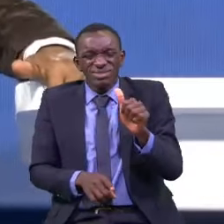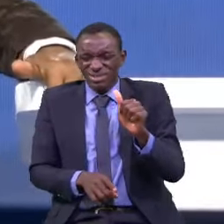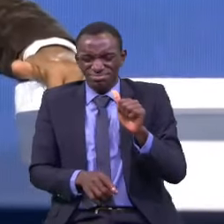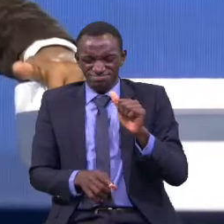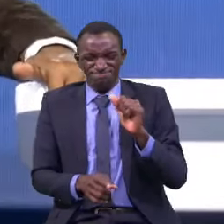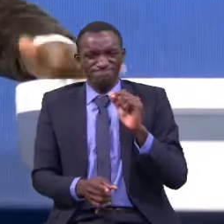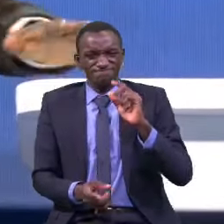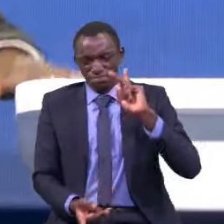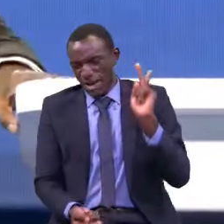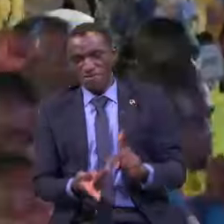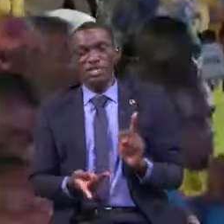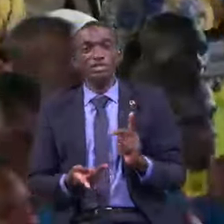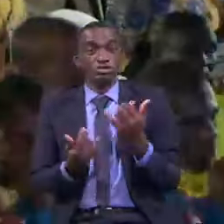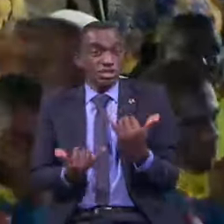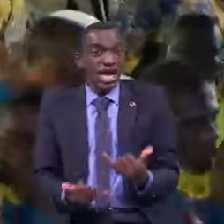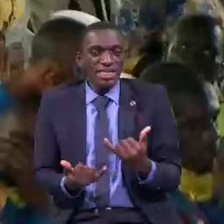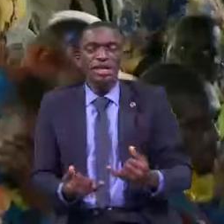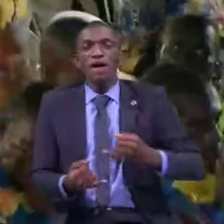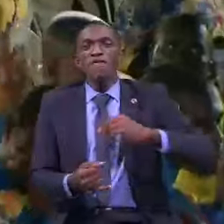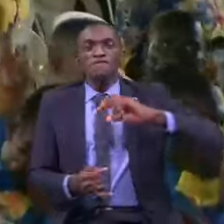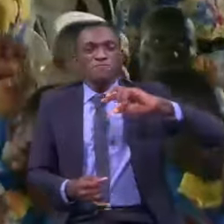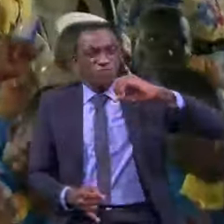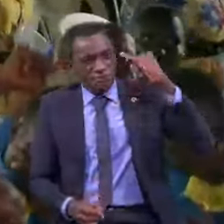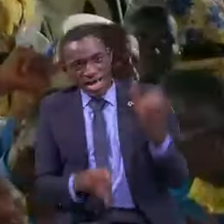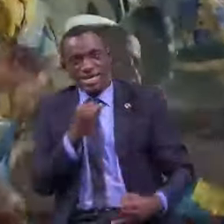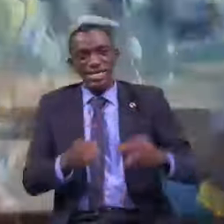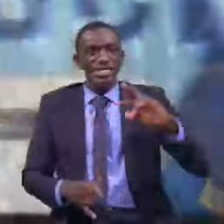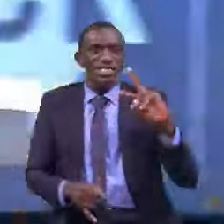final, second touch.